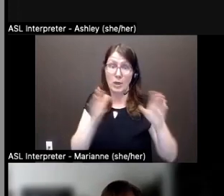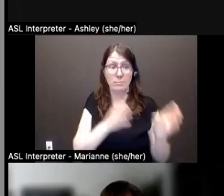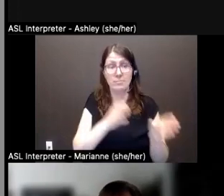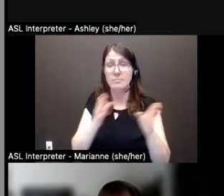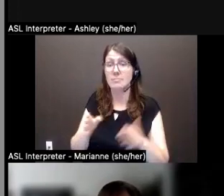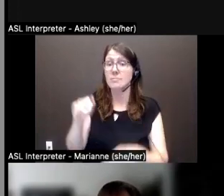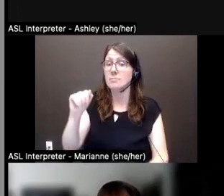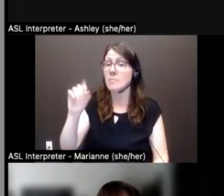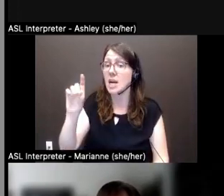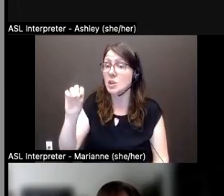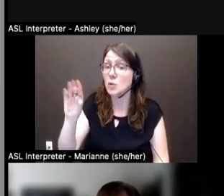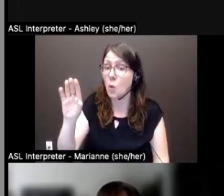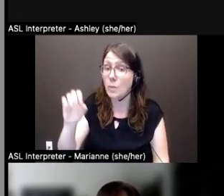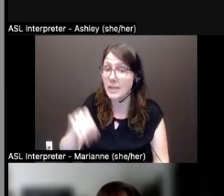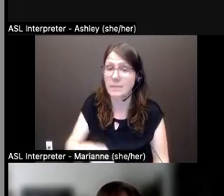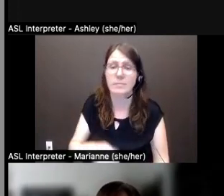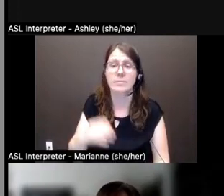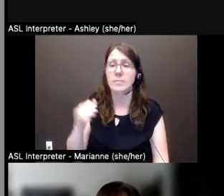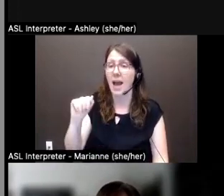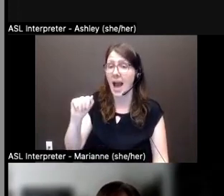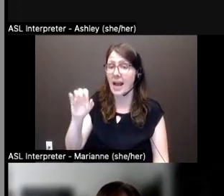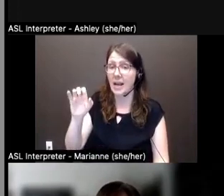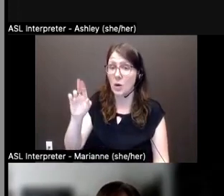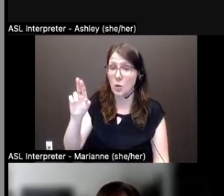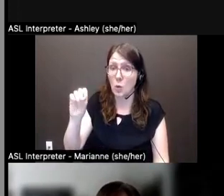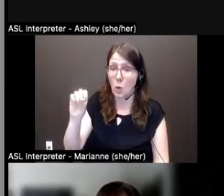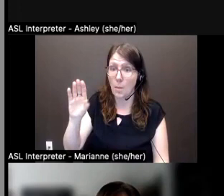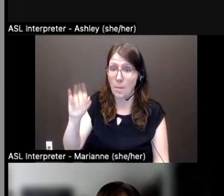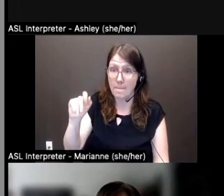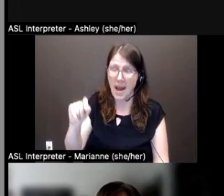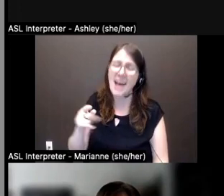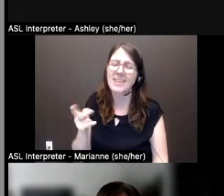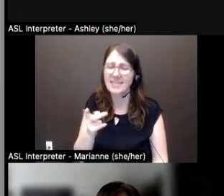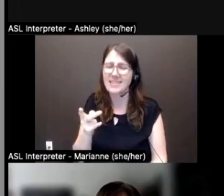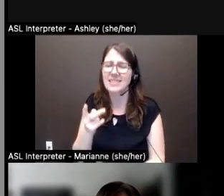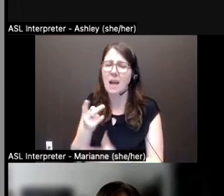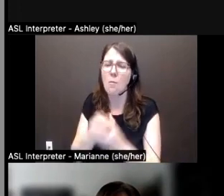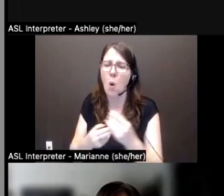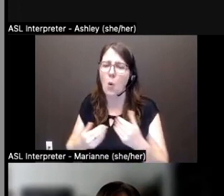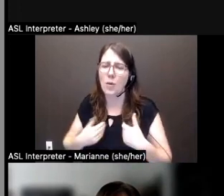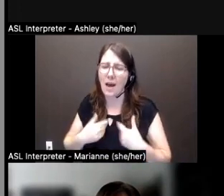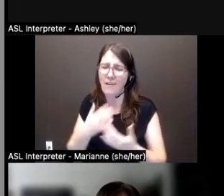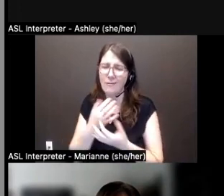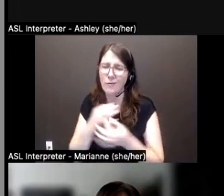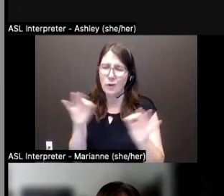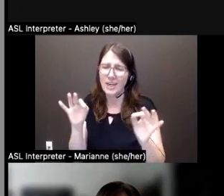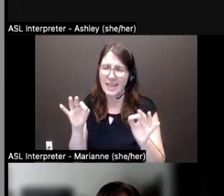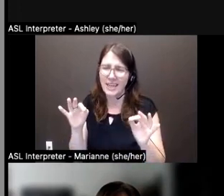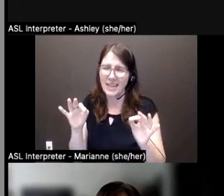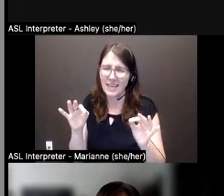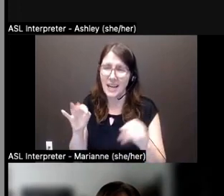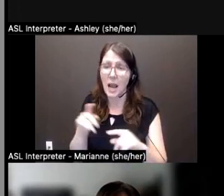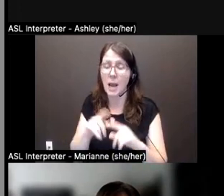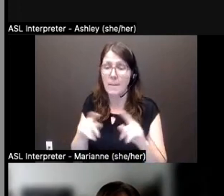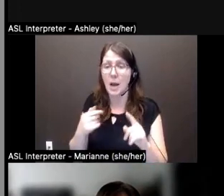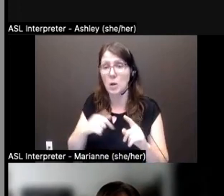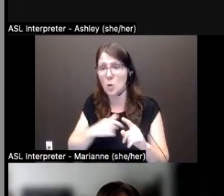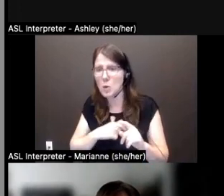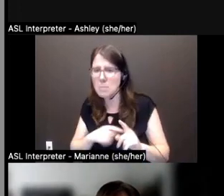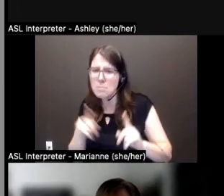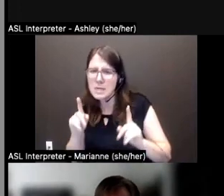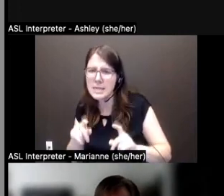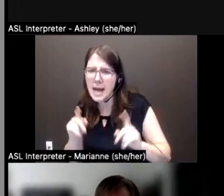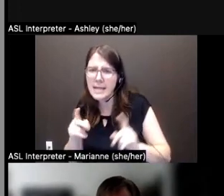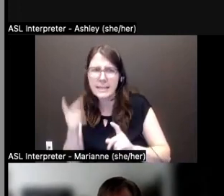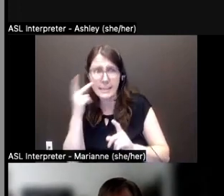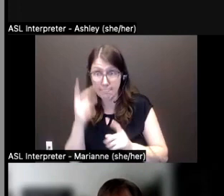comes in a free version, but we want to see if this is something that is suitable to our team and provide us with the